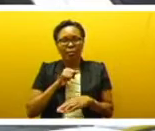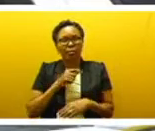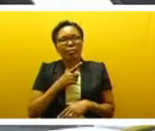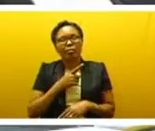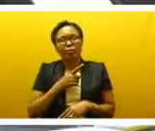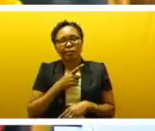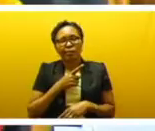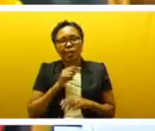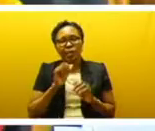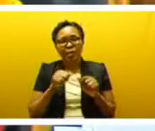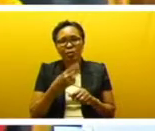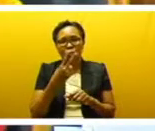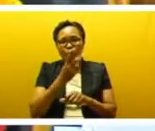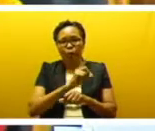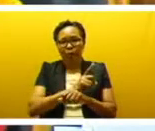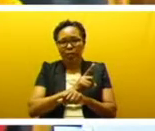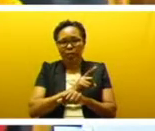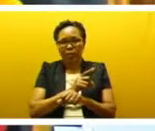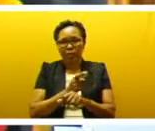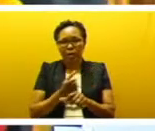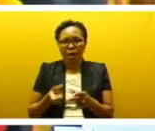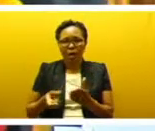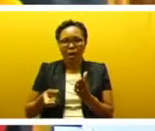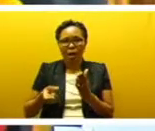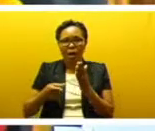Yes, 2 minutes. Yes.